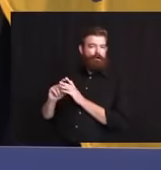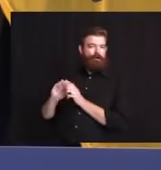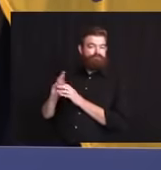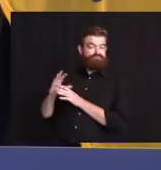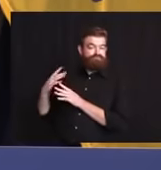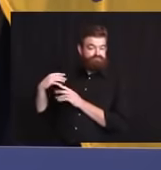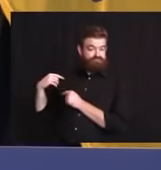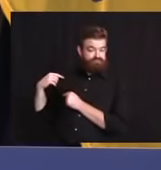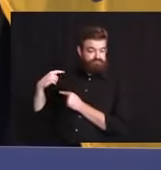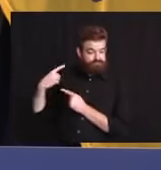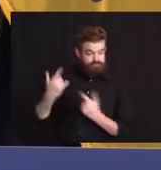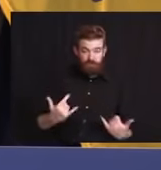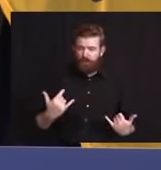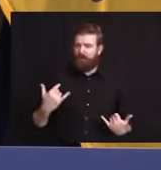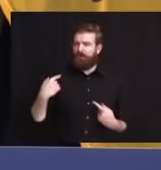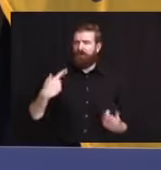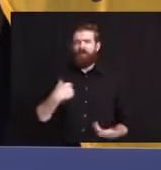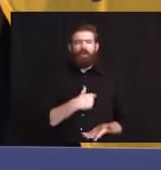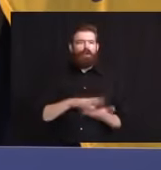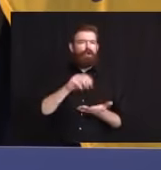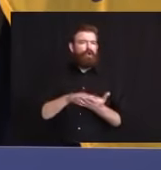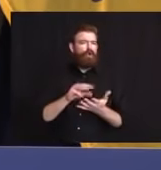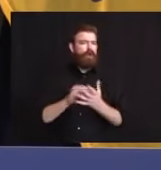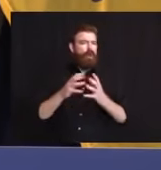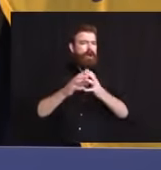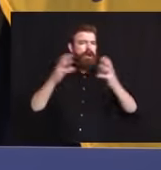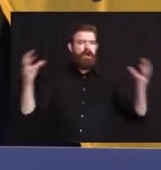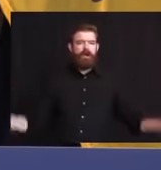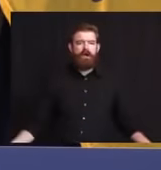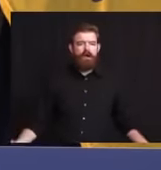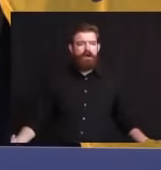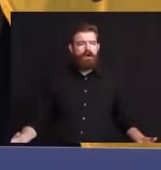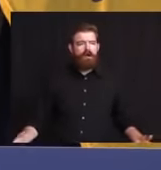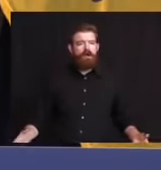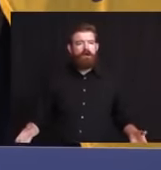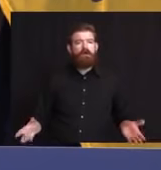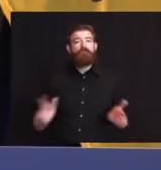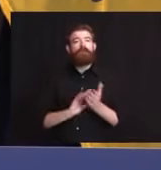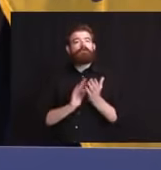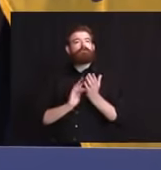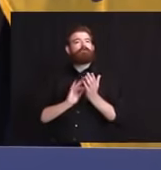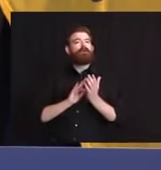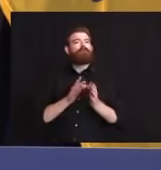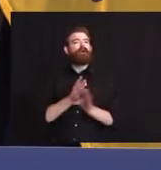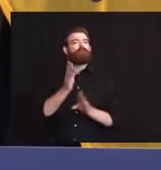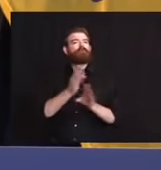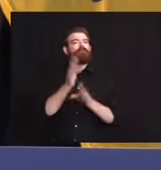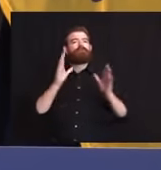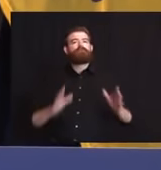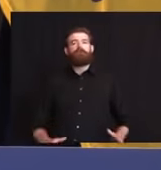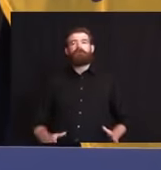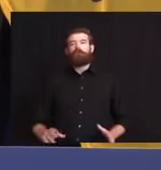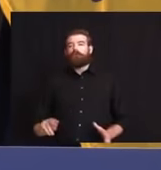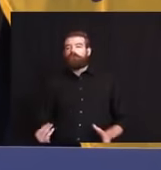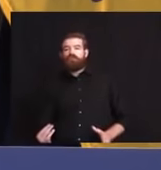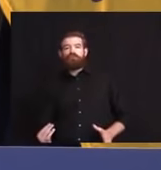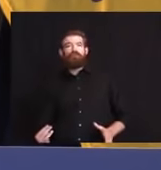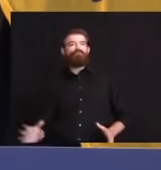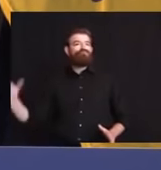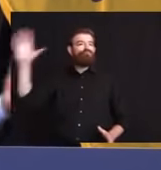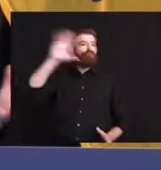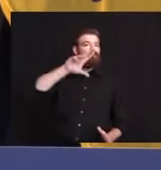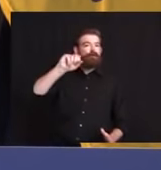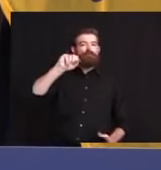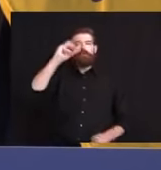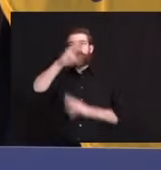around the world, it's a different reality than it was in March. And that's largely a better reality. Not just our numbers are